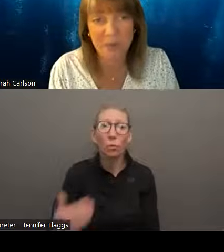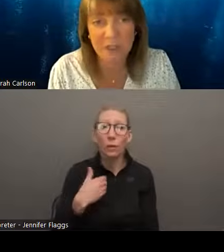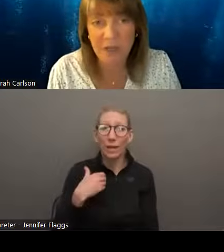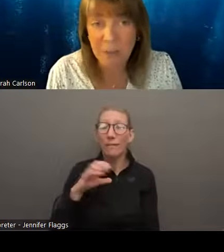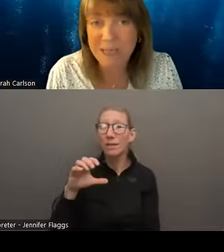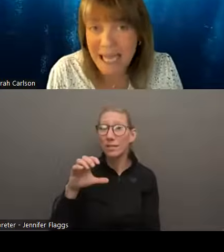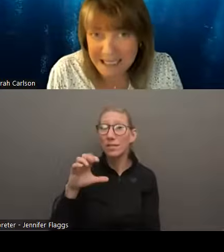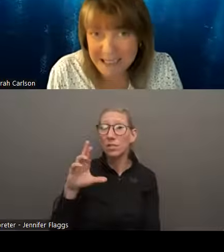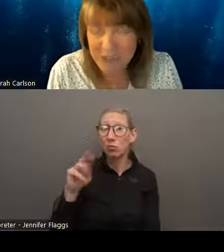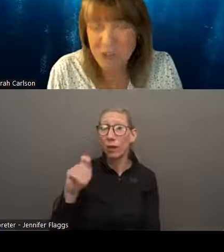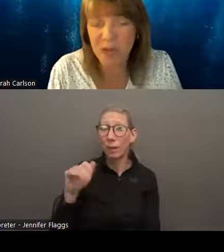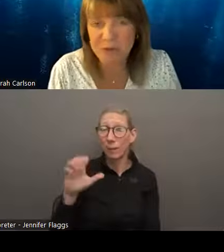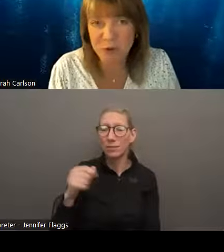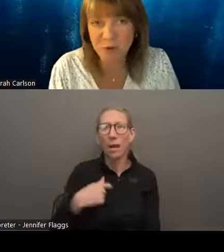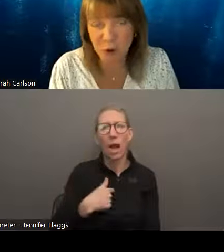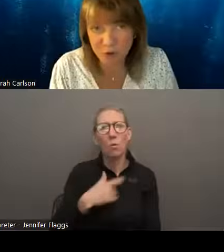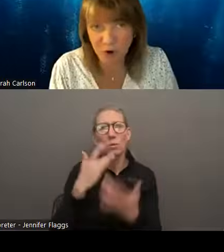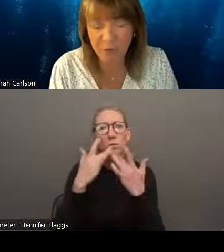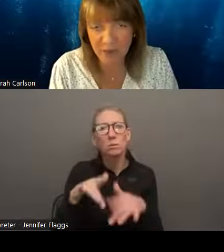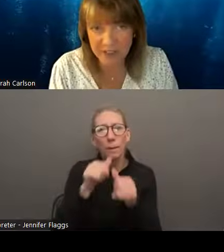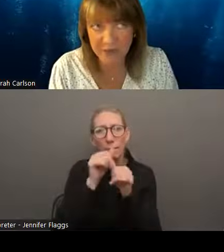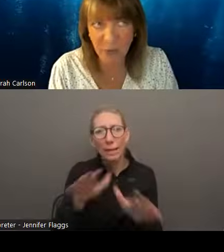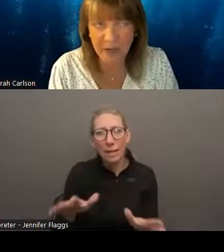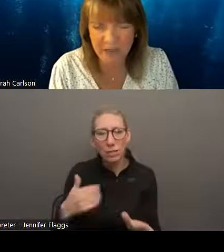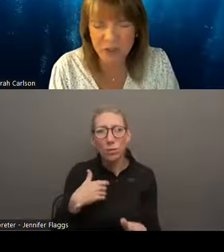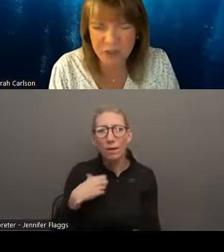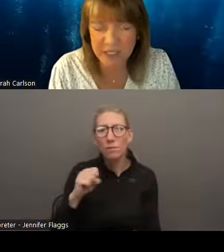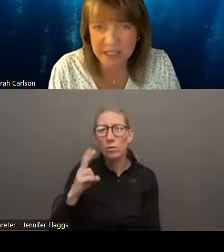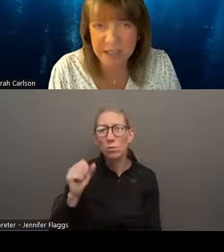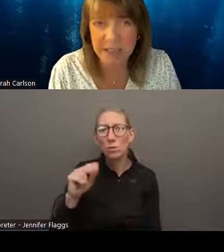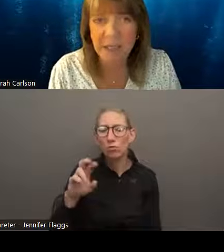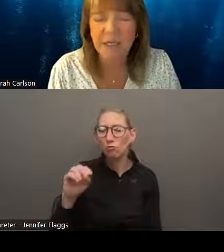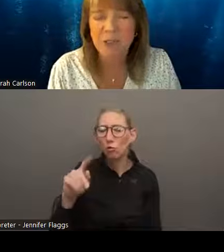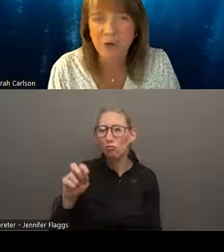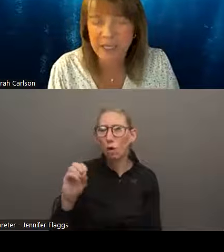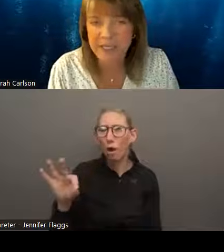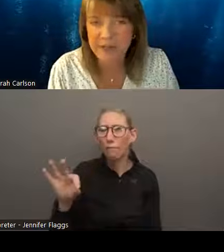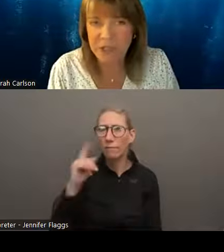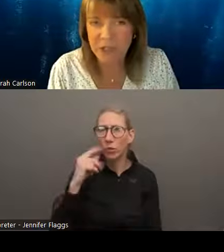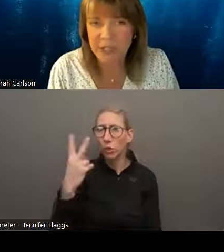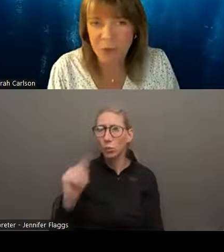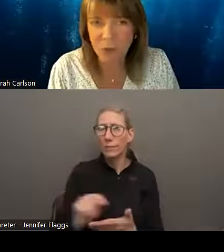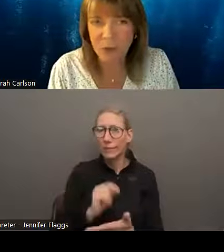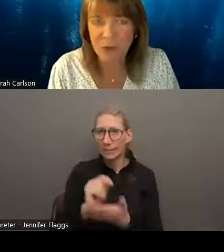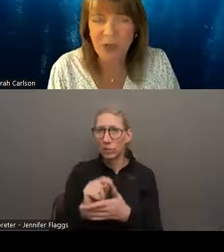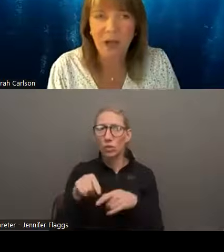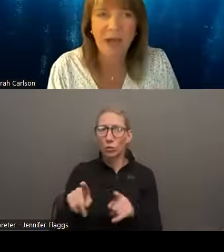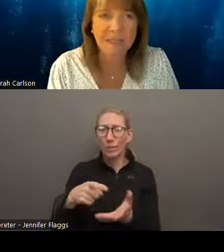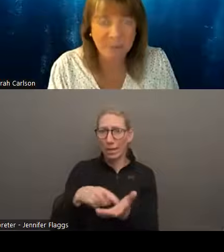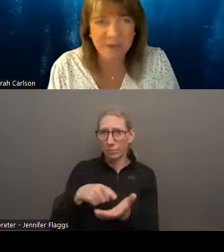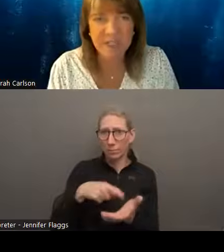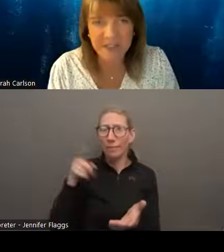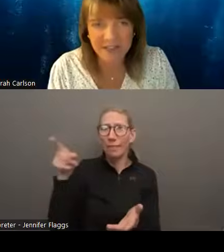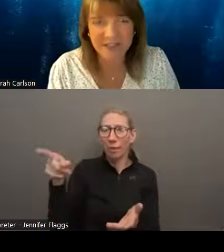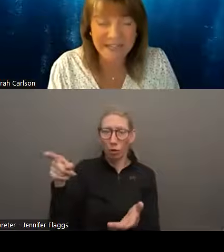and I was blessed to have Susan Rotroff with us for, I think, 2 seasons during the excavation at Kizilburun, as